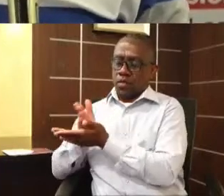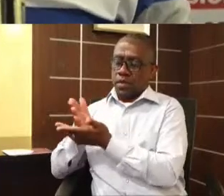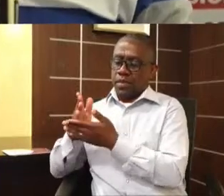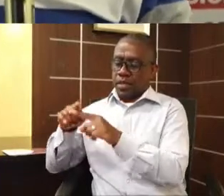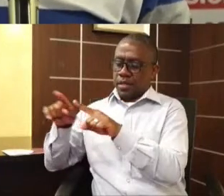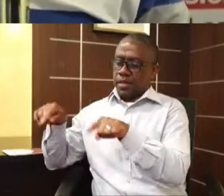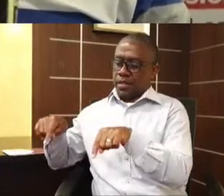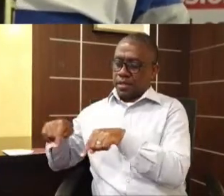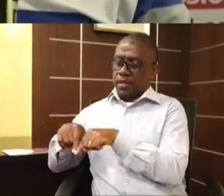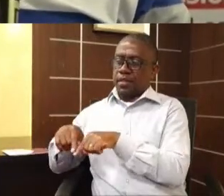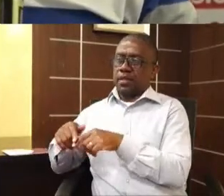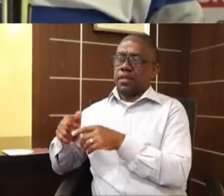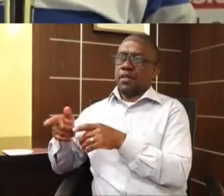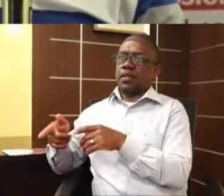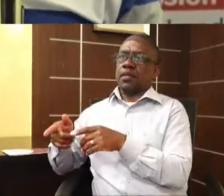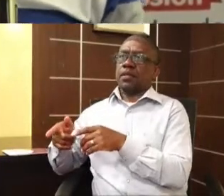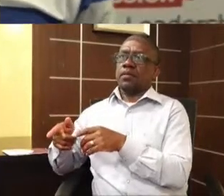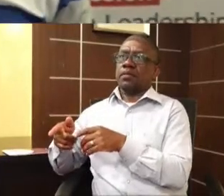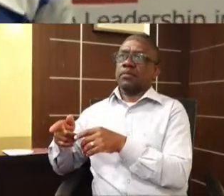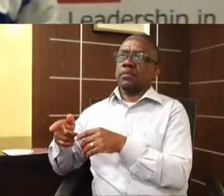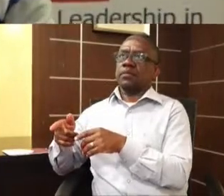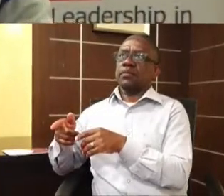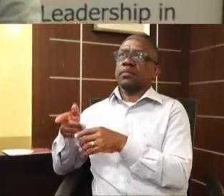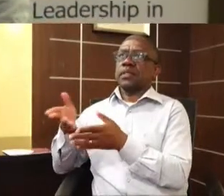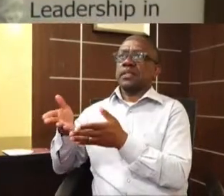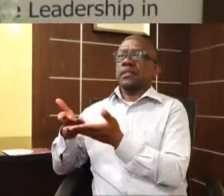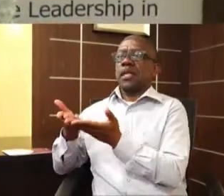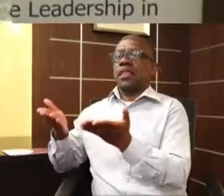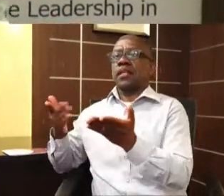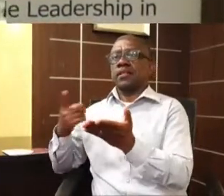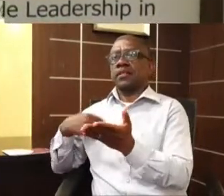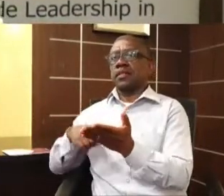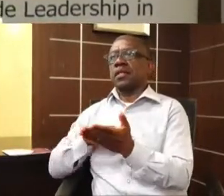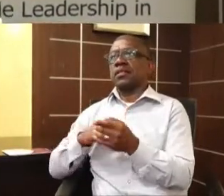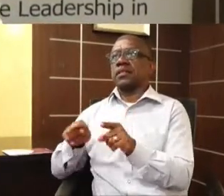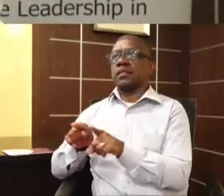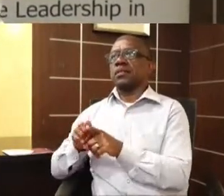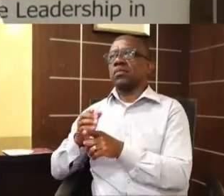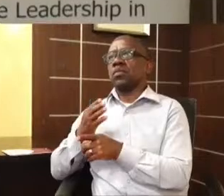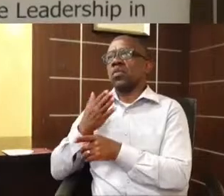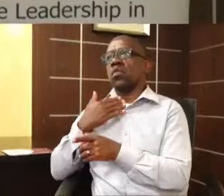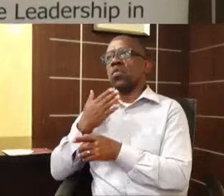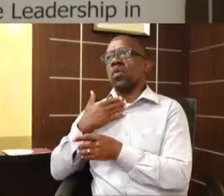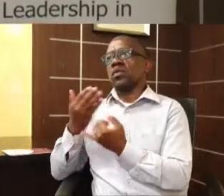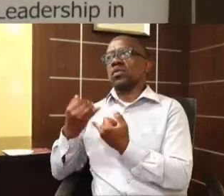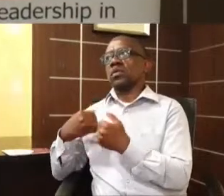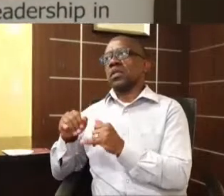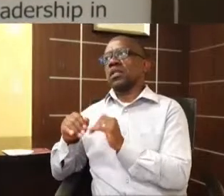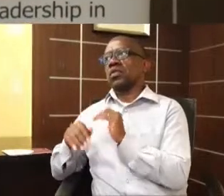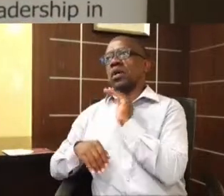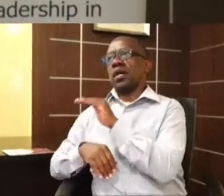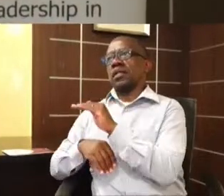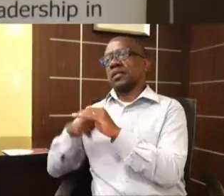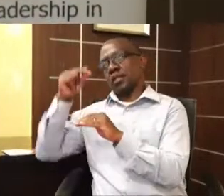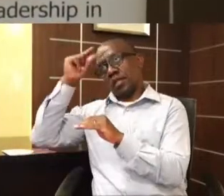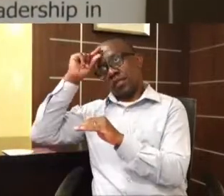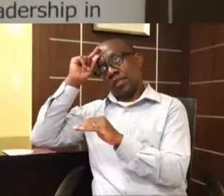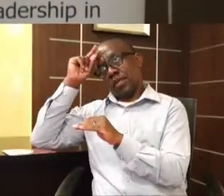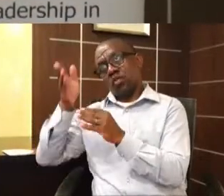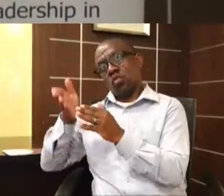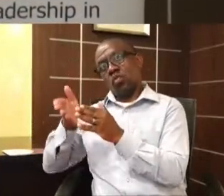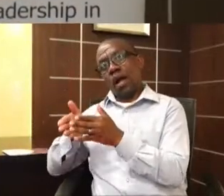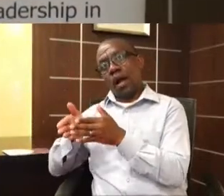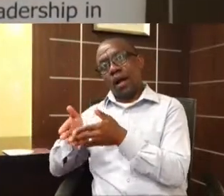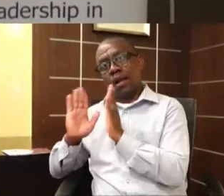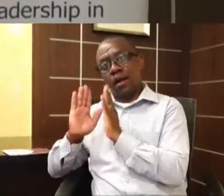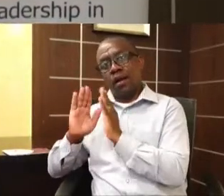the consortium within the sandbox. So these are the things that we want to try to ask the government to allow or to set up